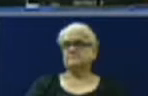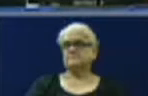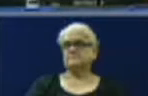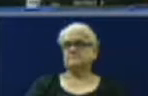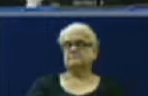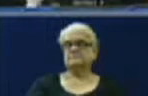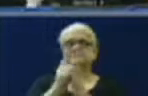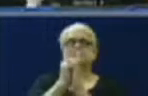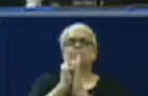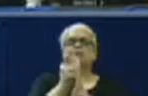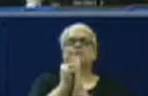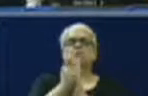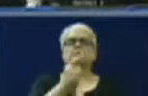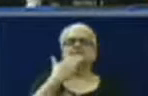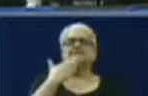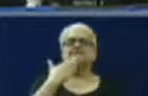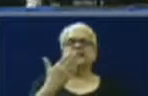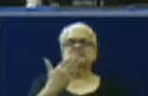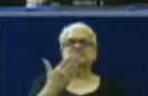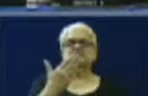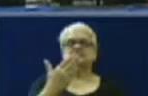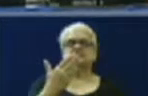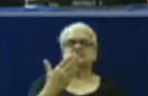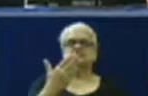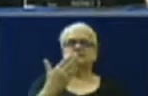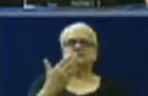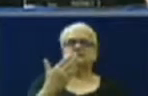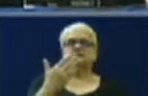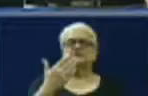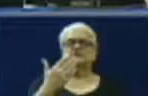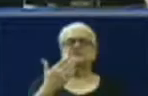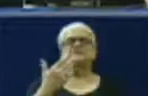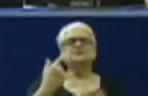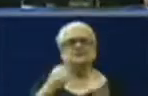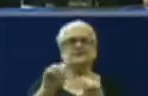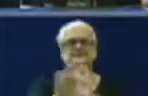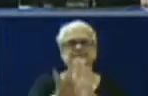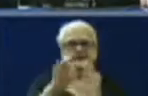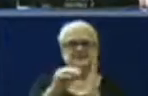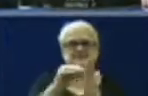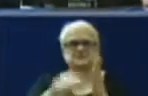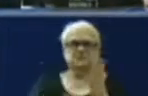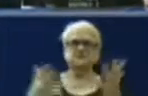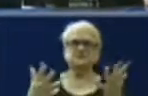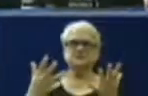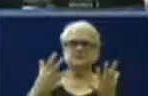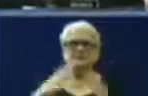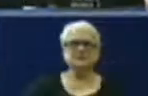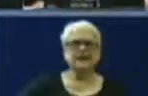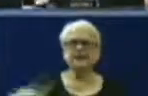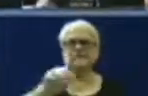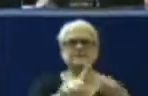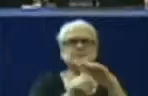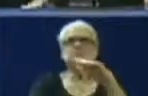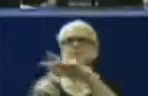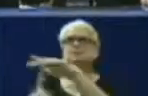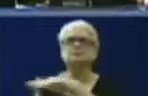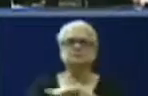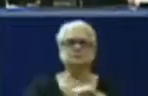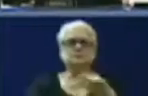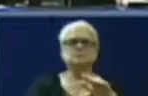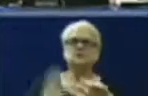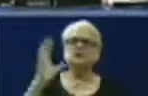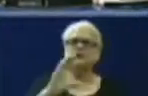just a moment of thanks for reaching out and trying to find these dropouts. And I know that 217 is a lot,